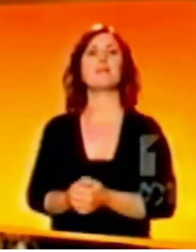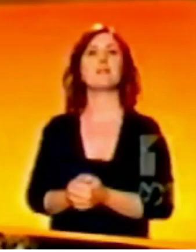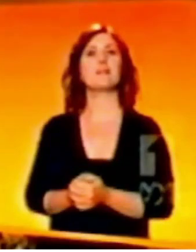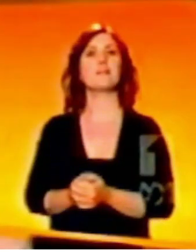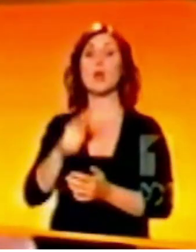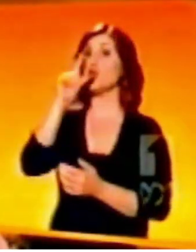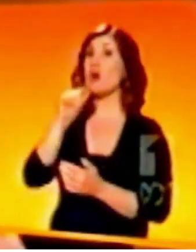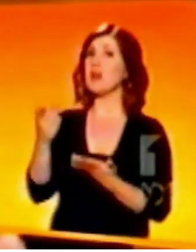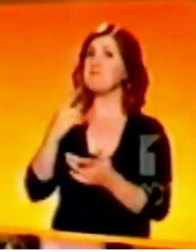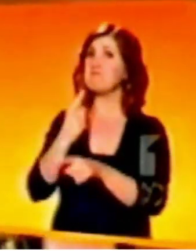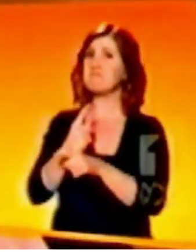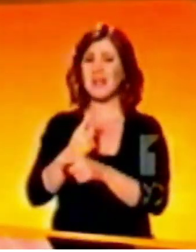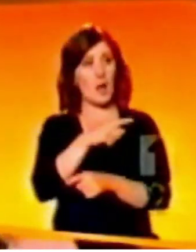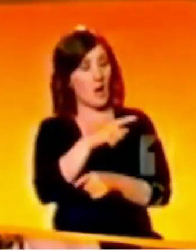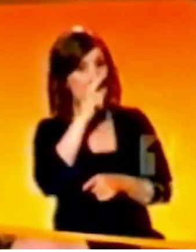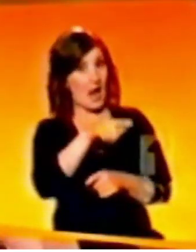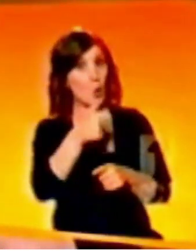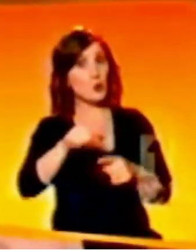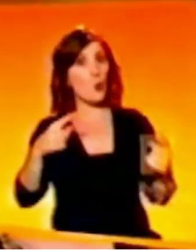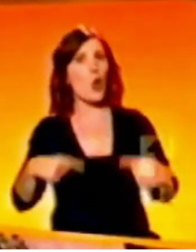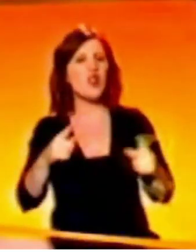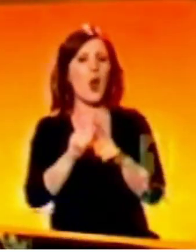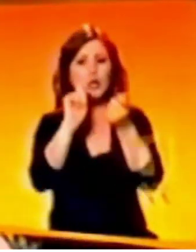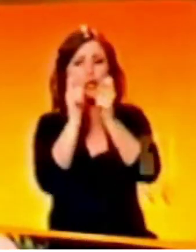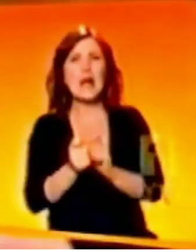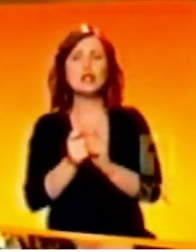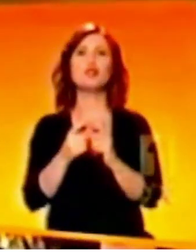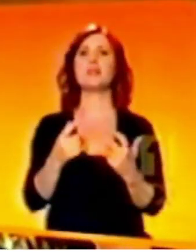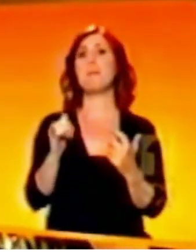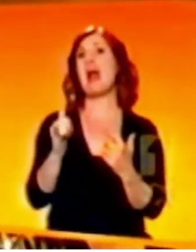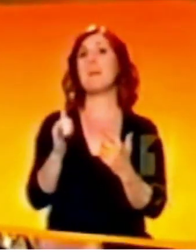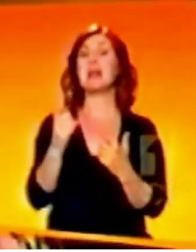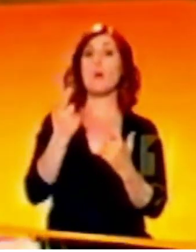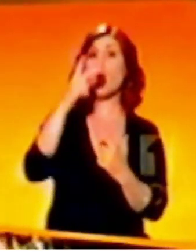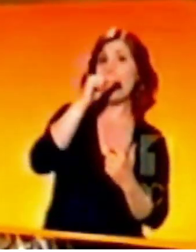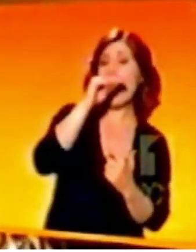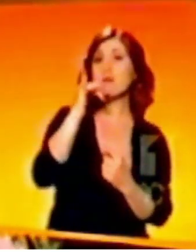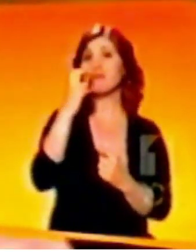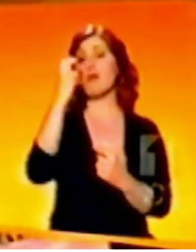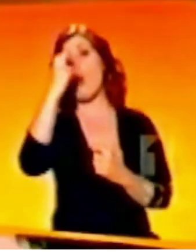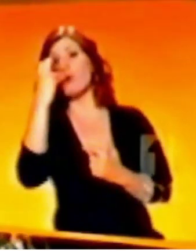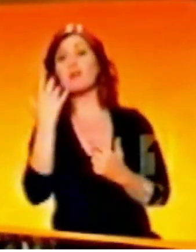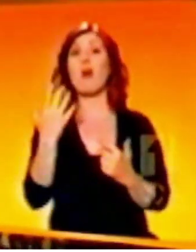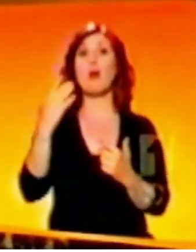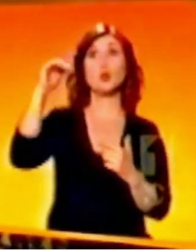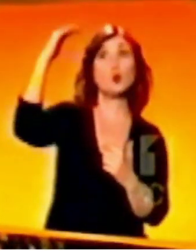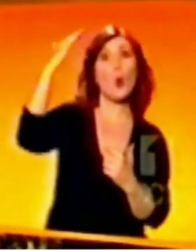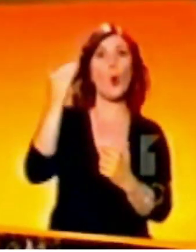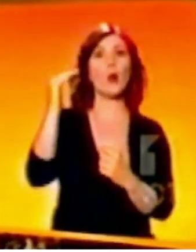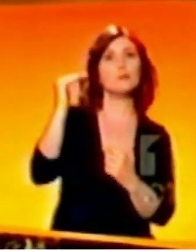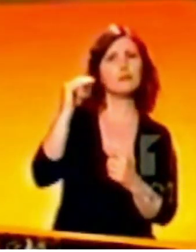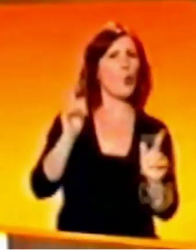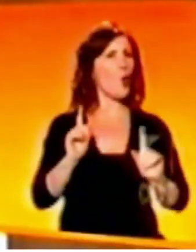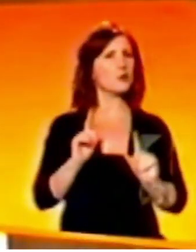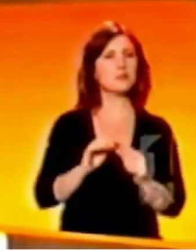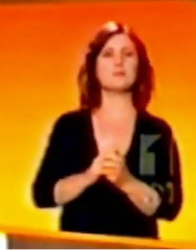there room for modification within the wheelchair for, say, for example, someone might be a bit younger, shorter, taller? Is there any room for